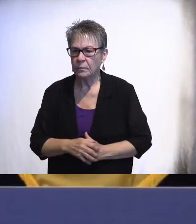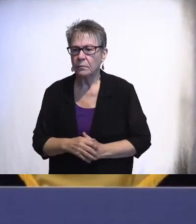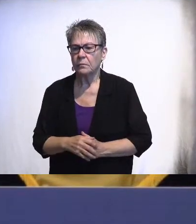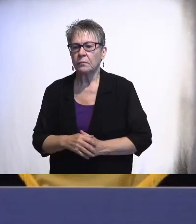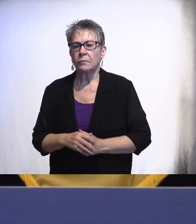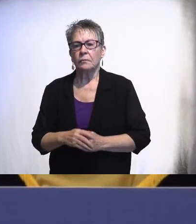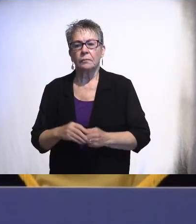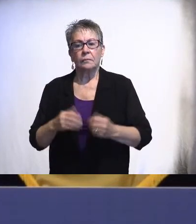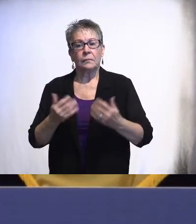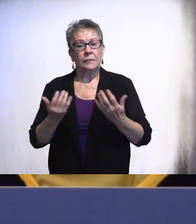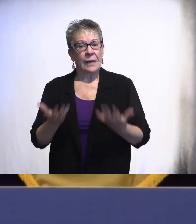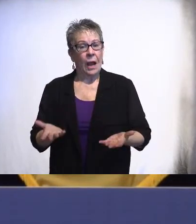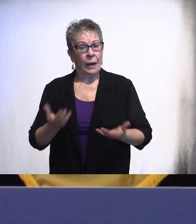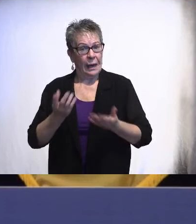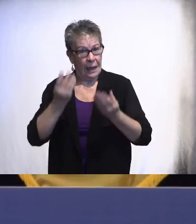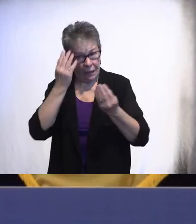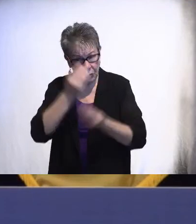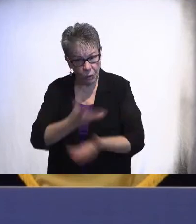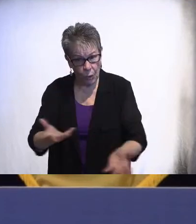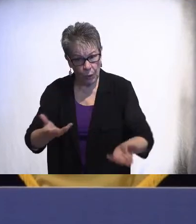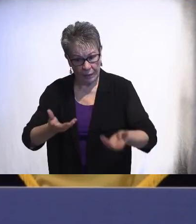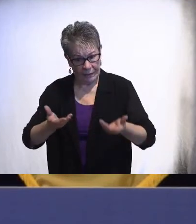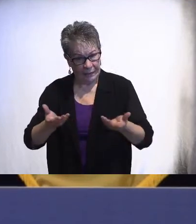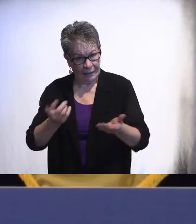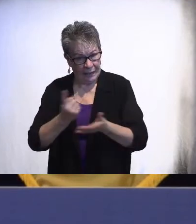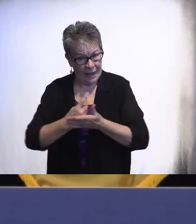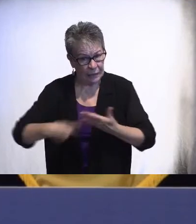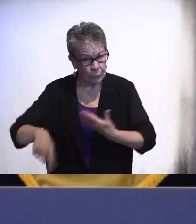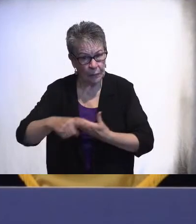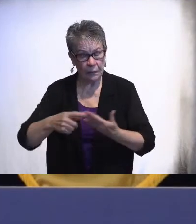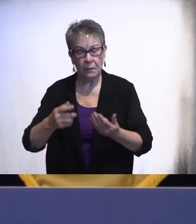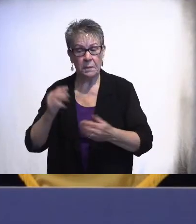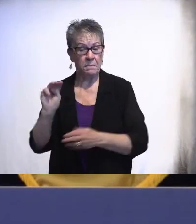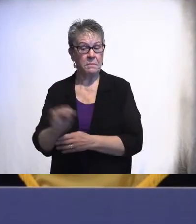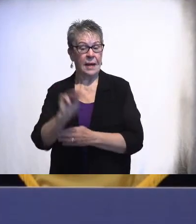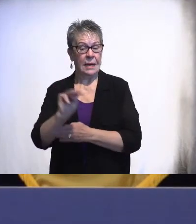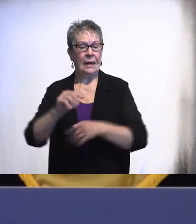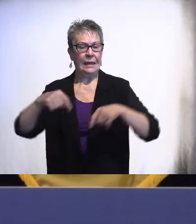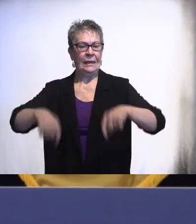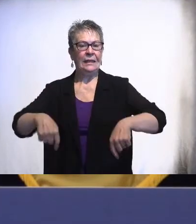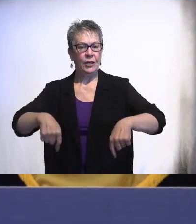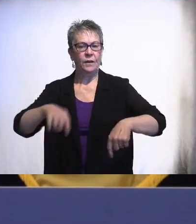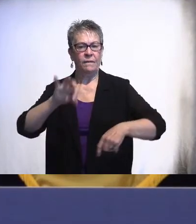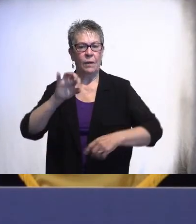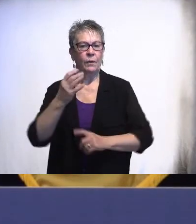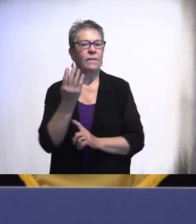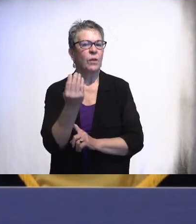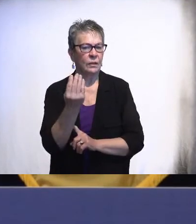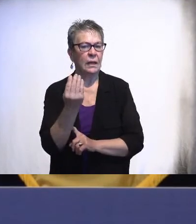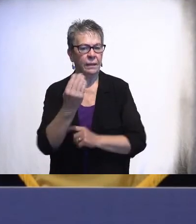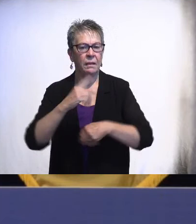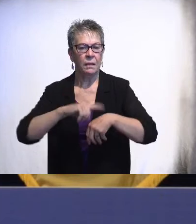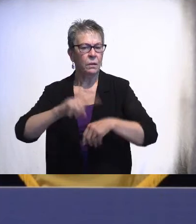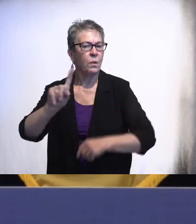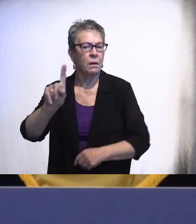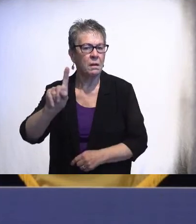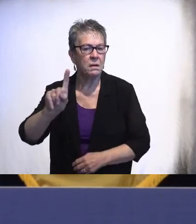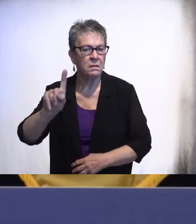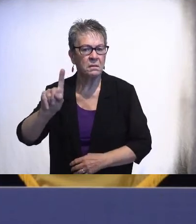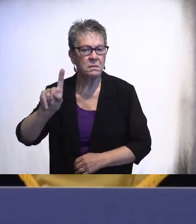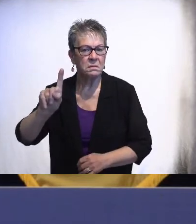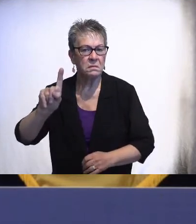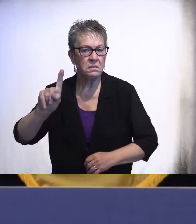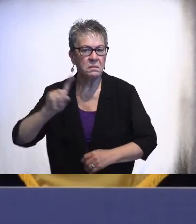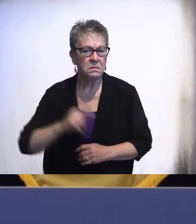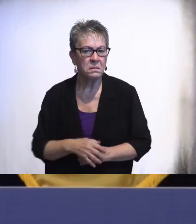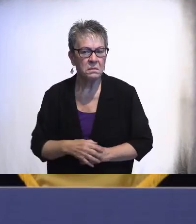o'clock. And as we've got things to report throughout the week, we'll find ways to get to you either virtually or on the road. With that,